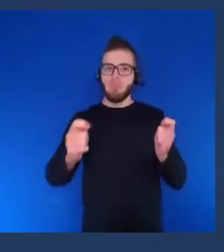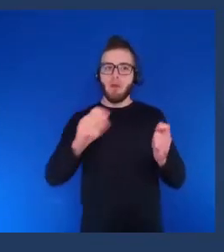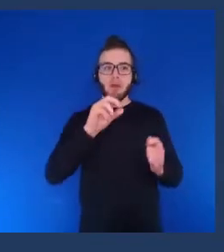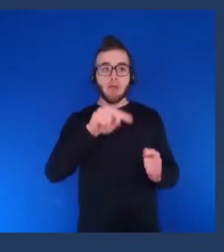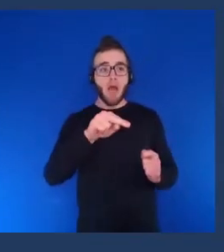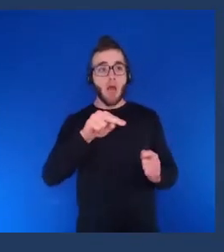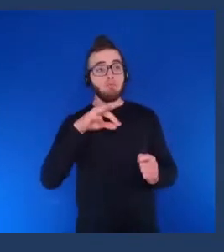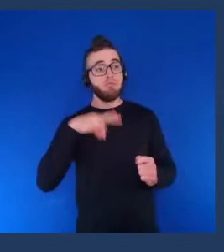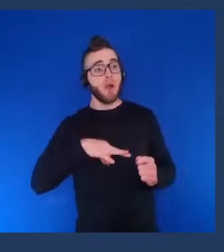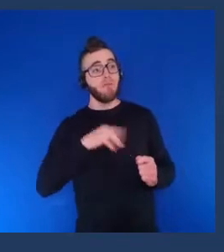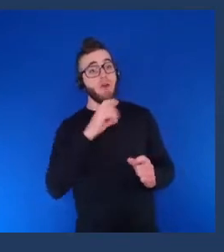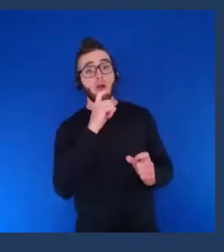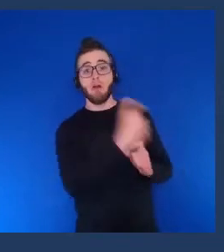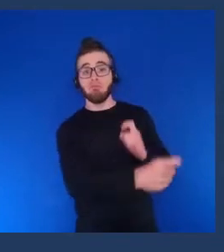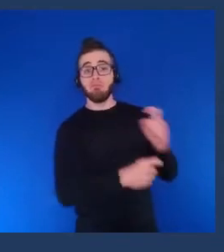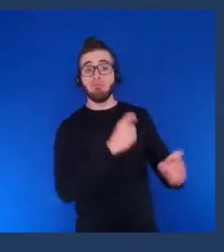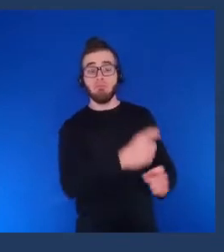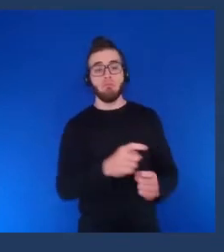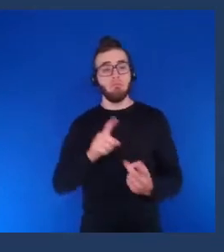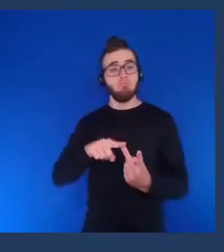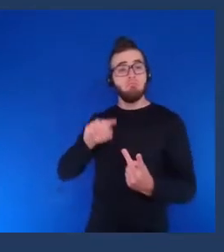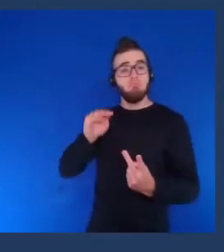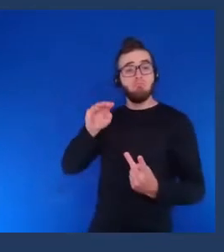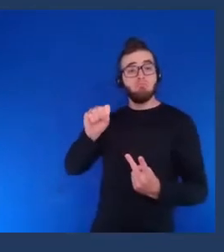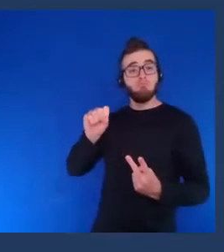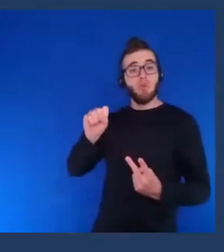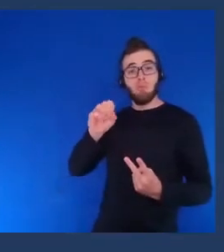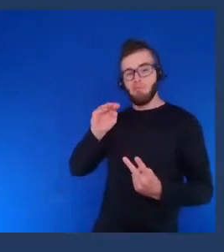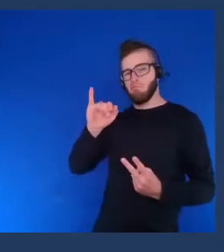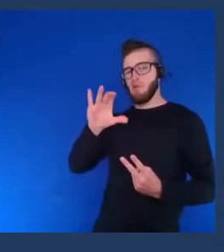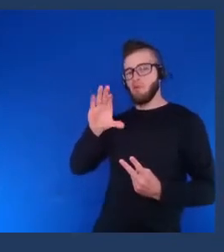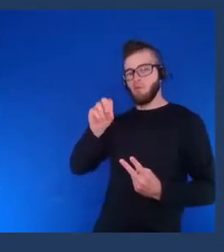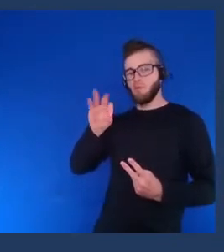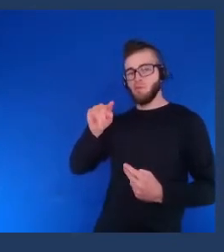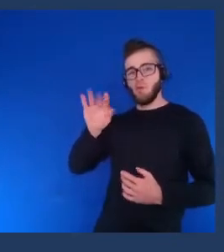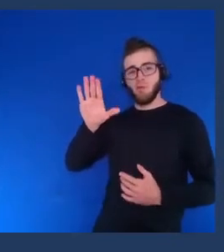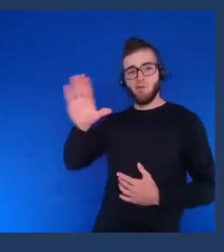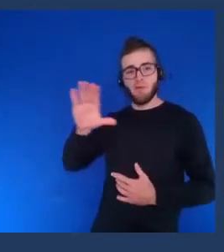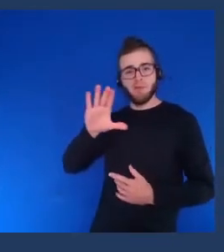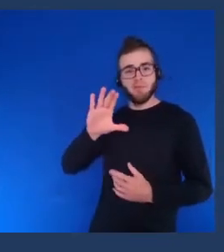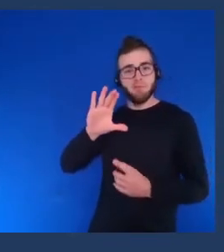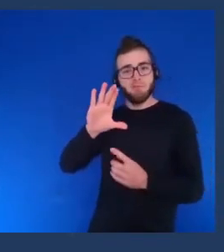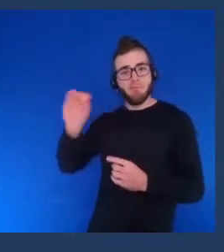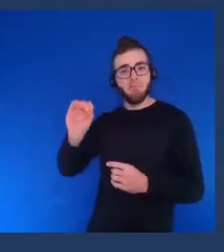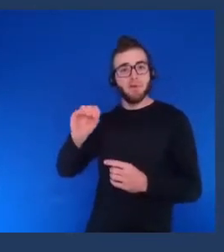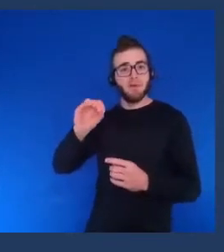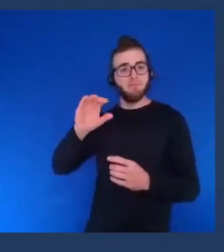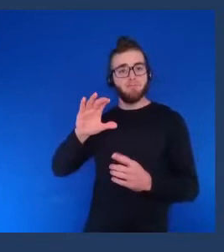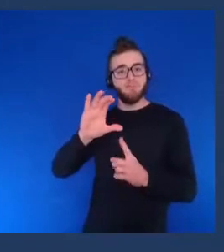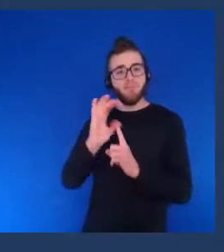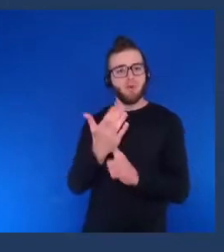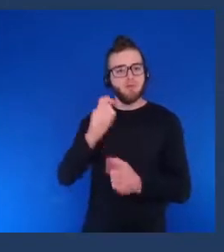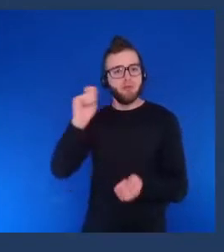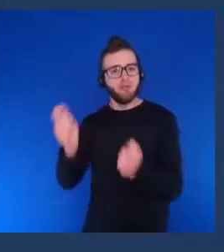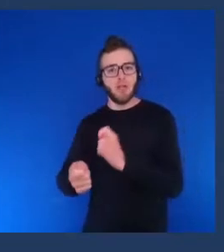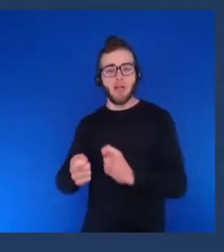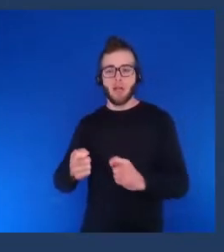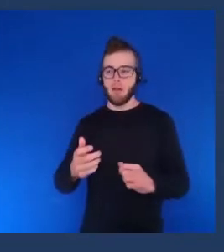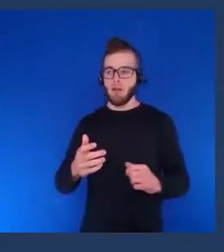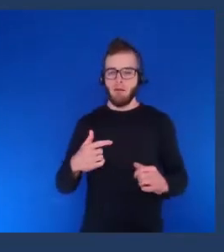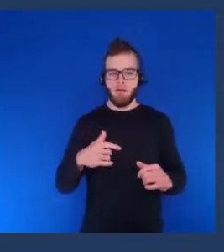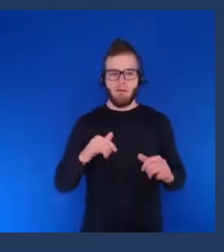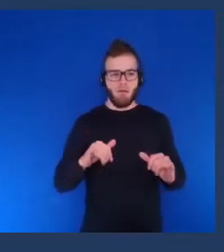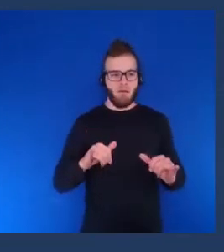the room to lead in a very, very different way if I was willing to go with that. Then it just became a matter of when, not